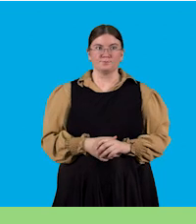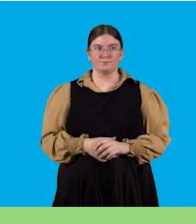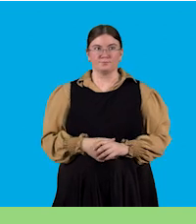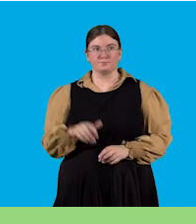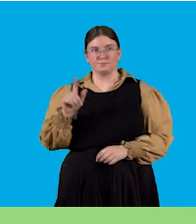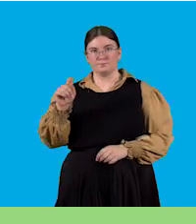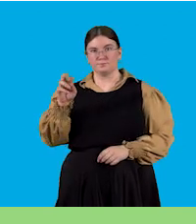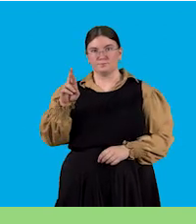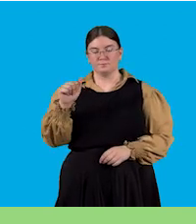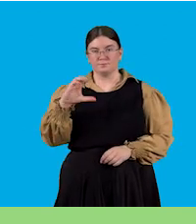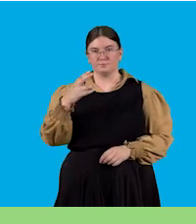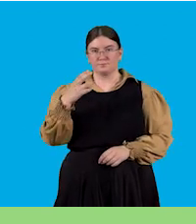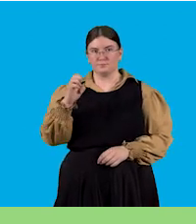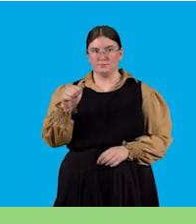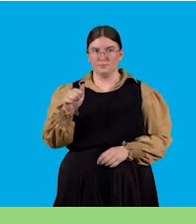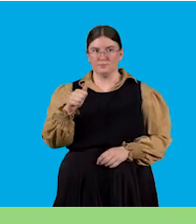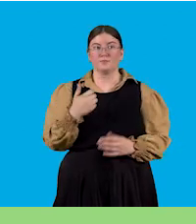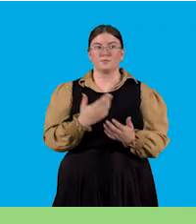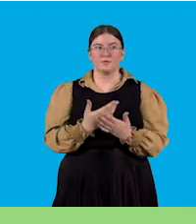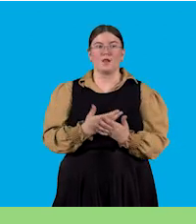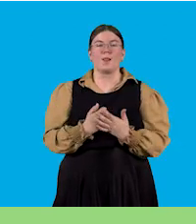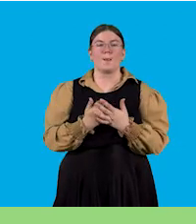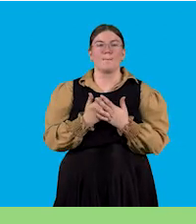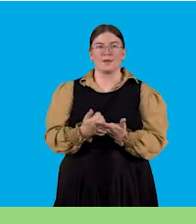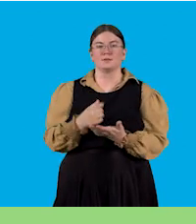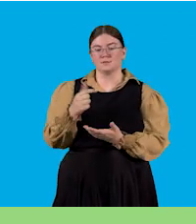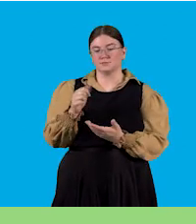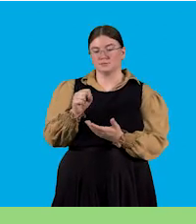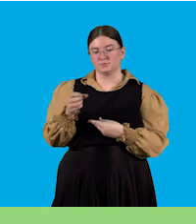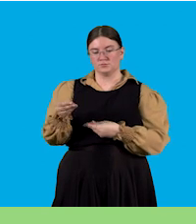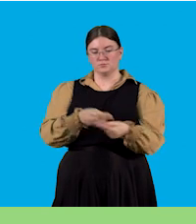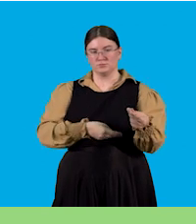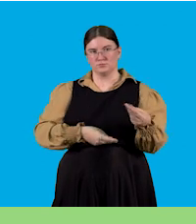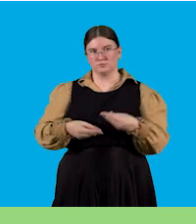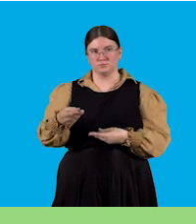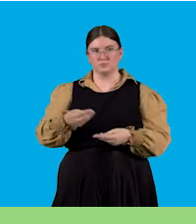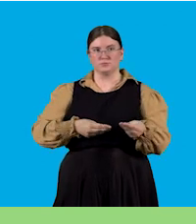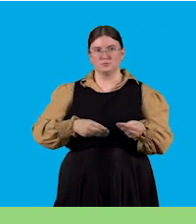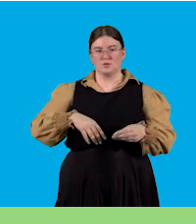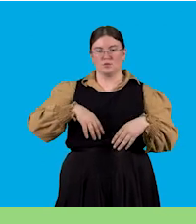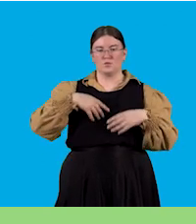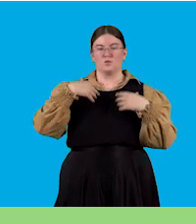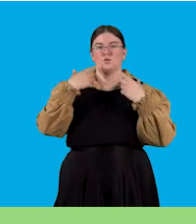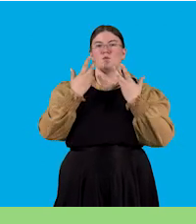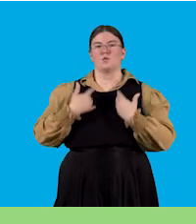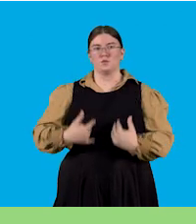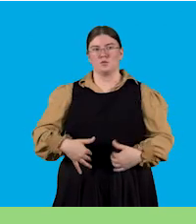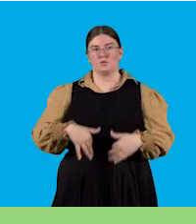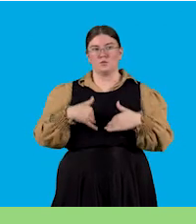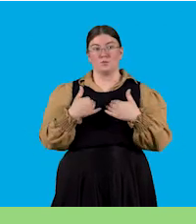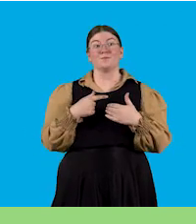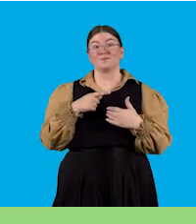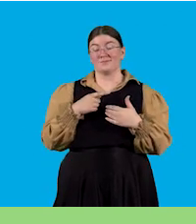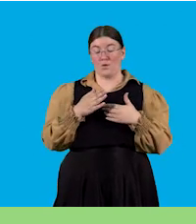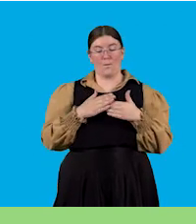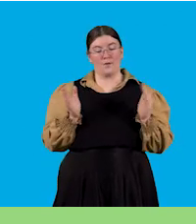The trachea enables the exchange of gases. The trachea remains open to allow air